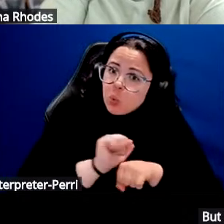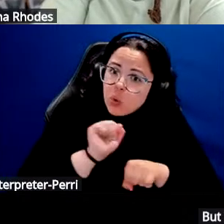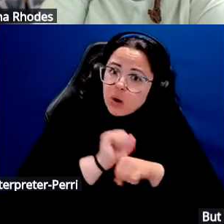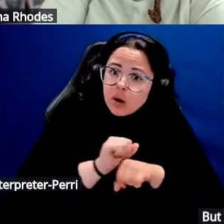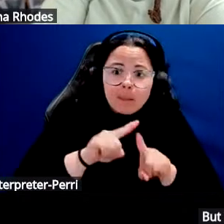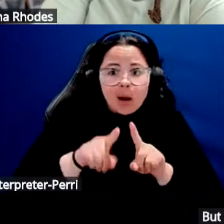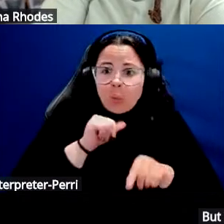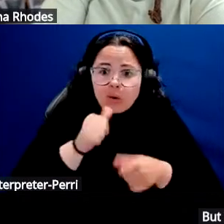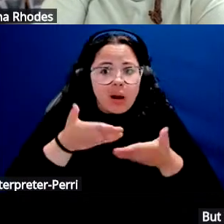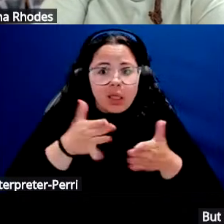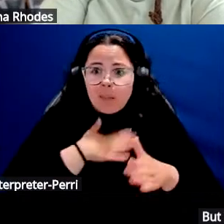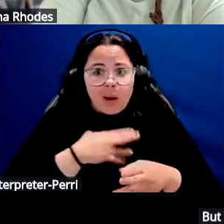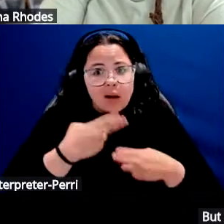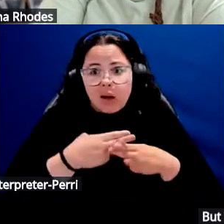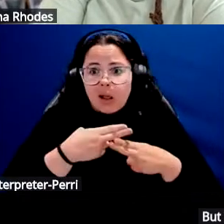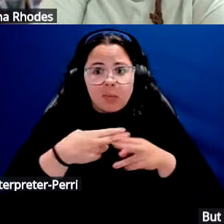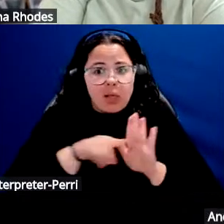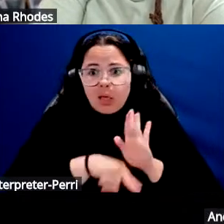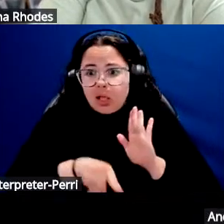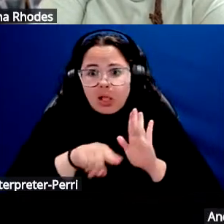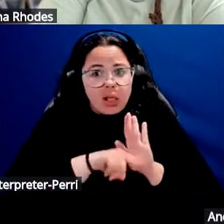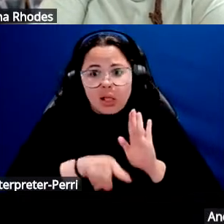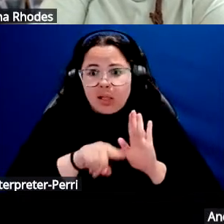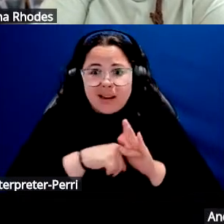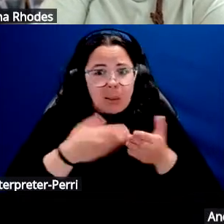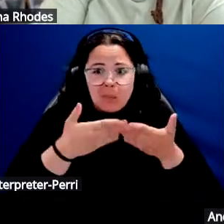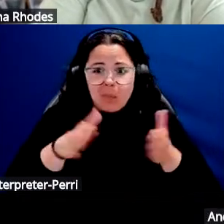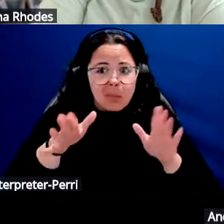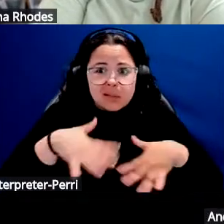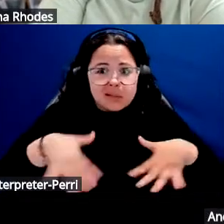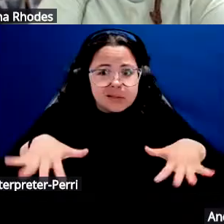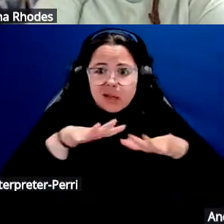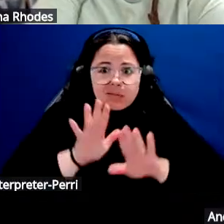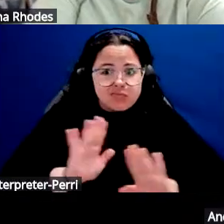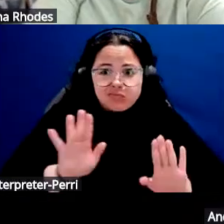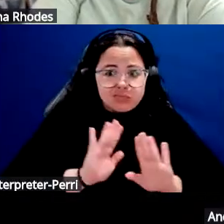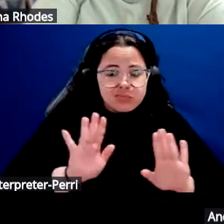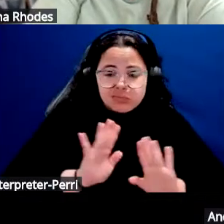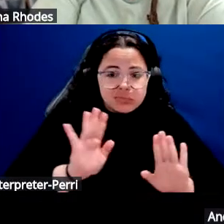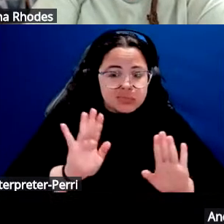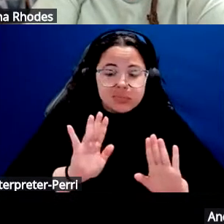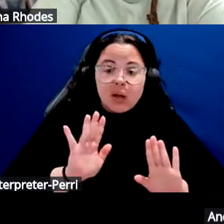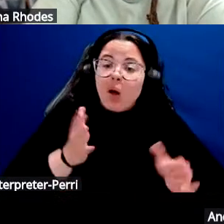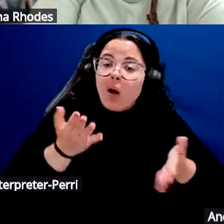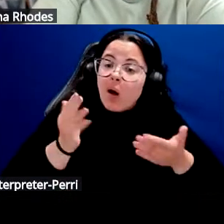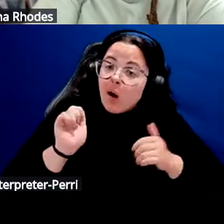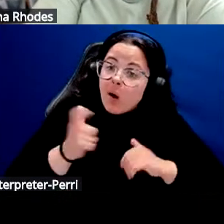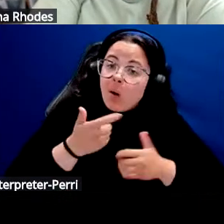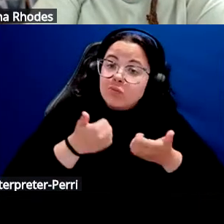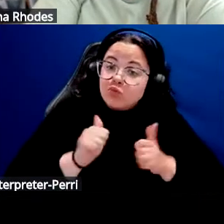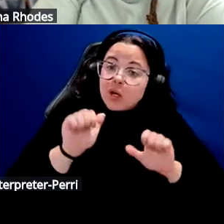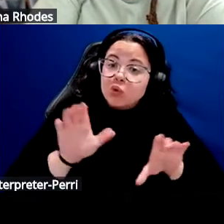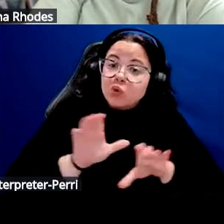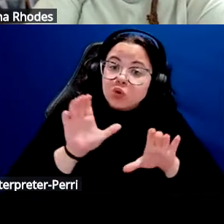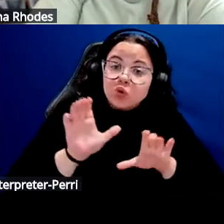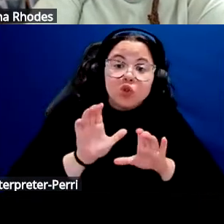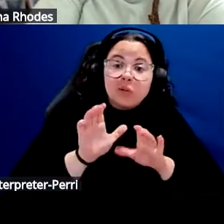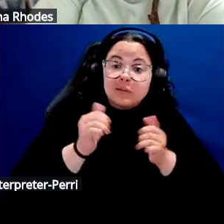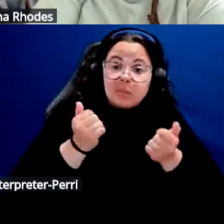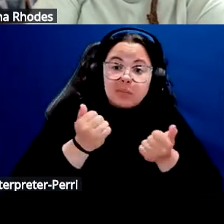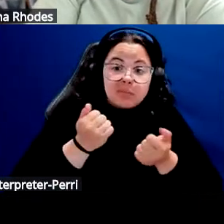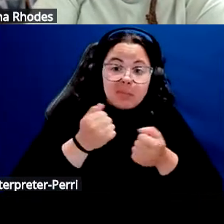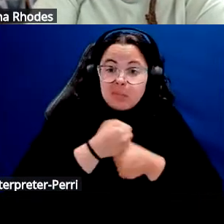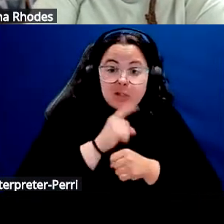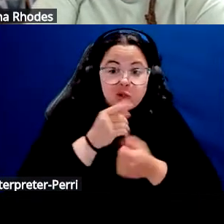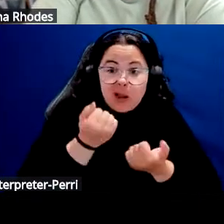not allow my name to be slandered in any public setting, any public forum. All I'm trying to do is make sure A equals B equals C.